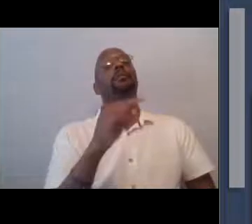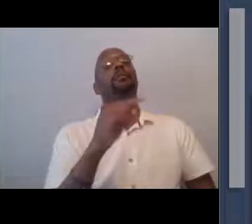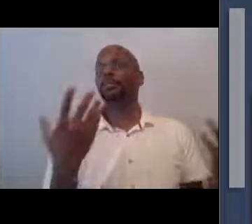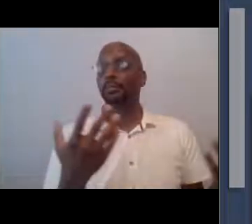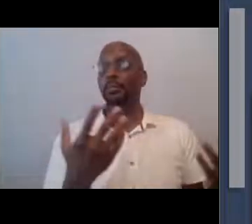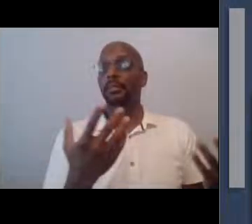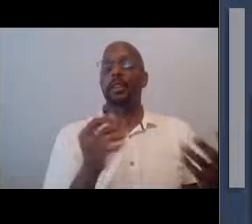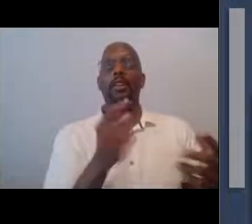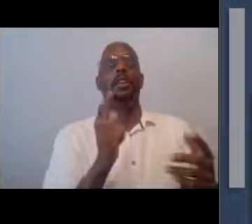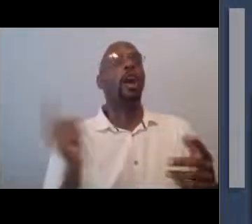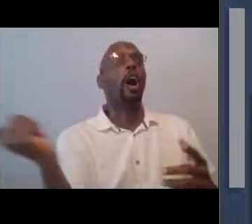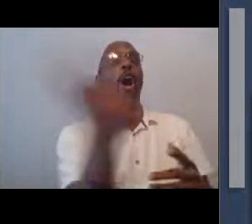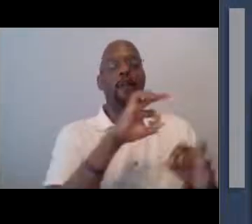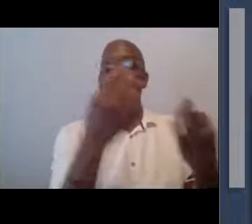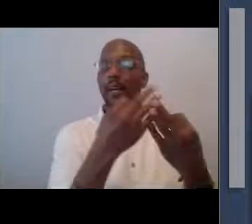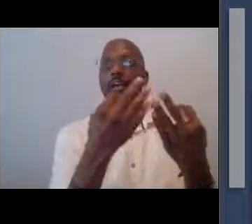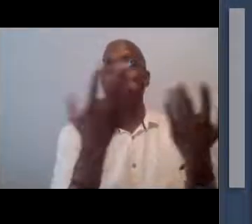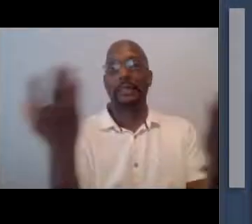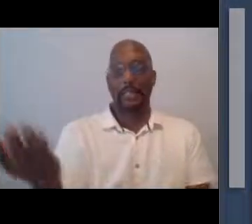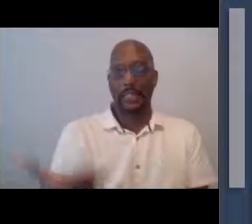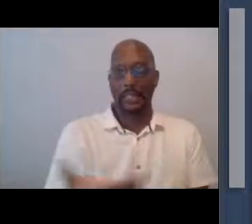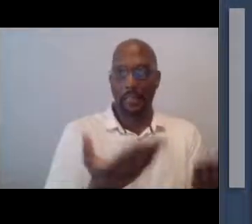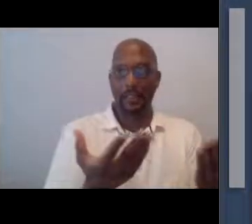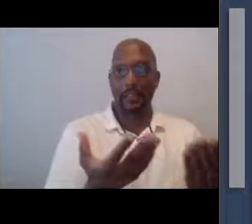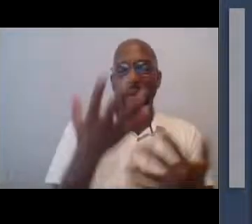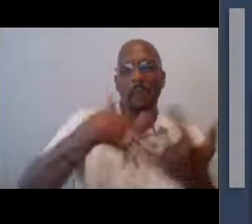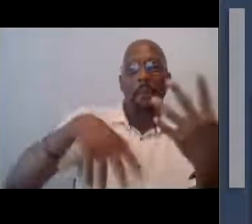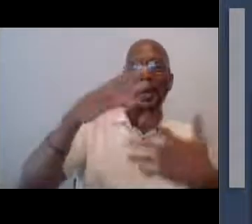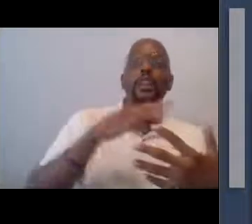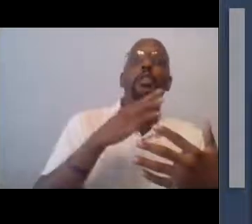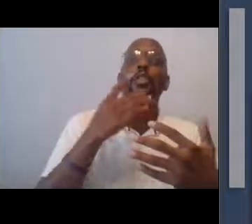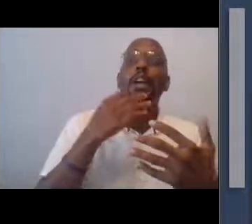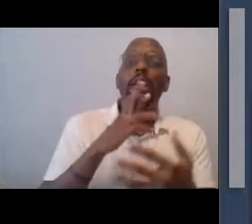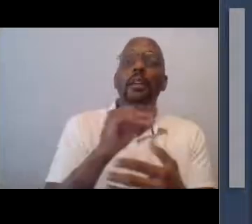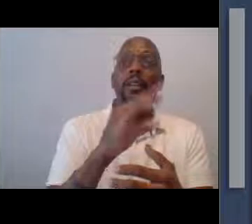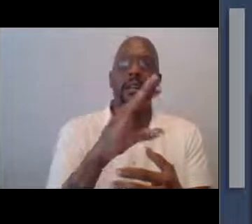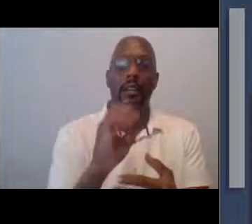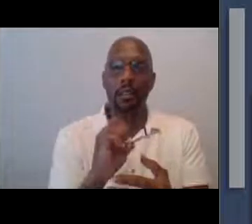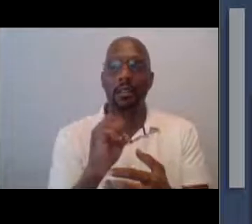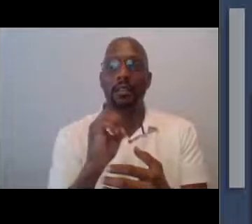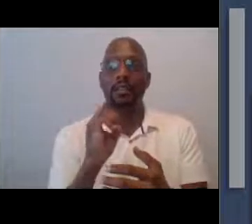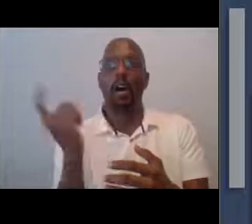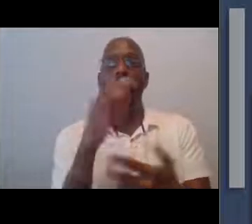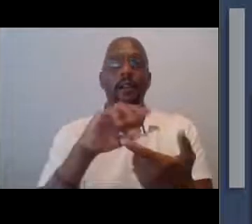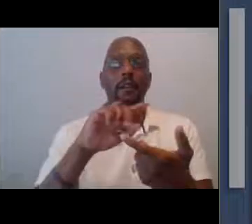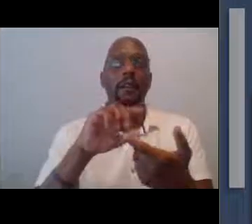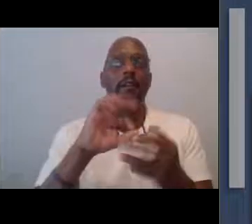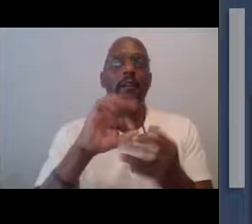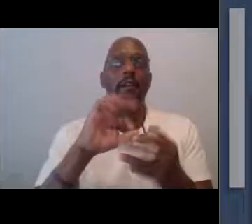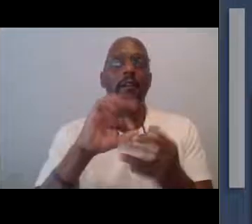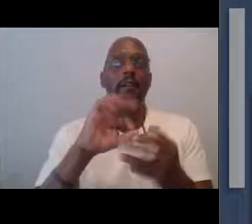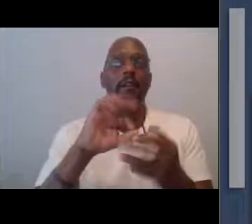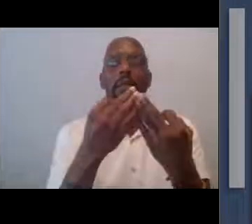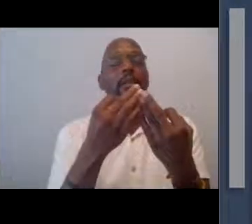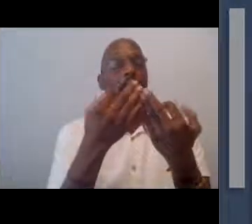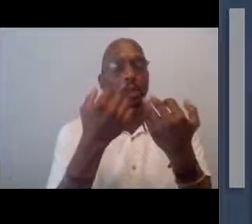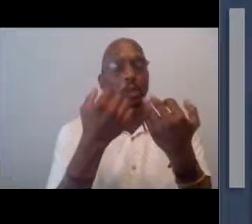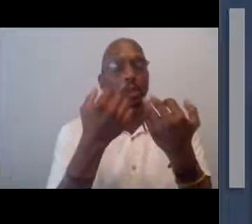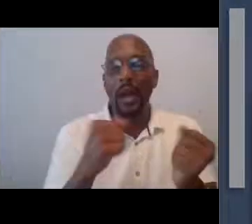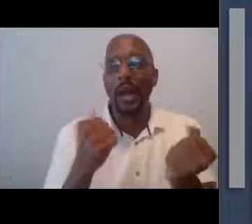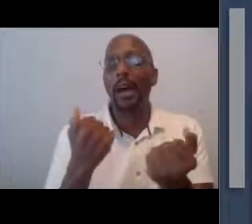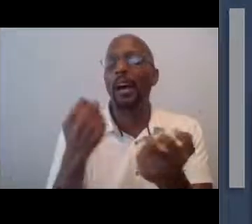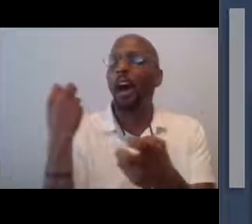our families who are mixed race, all of our families who work so hard to uplift each other, because